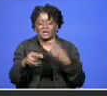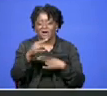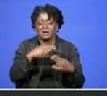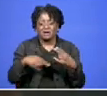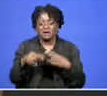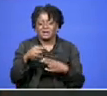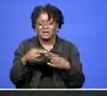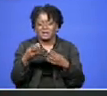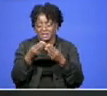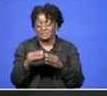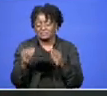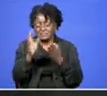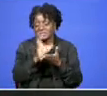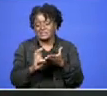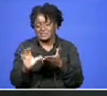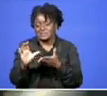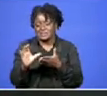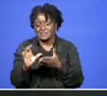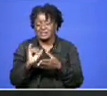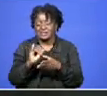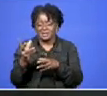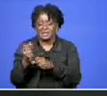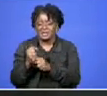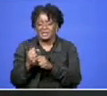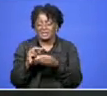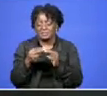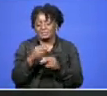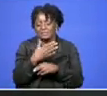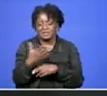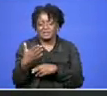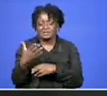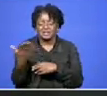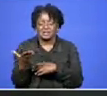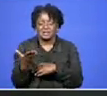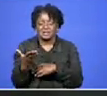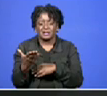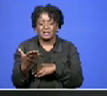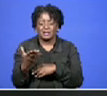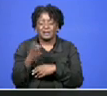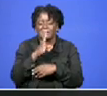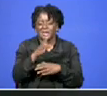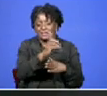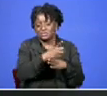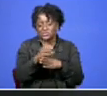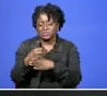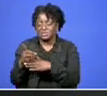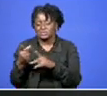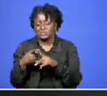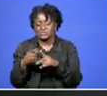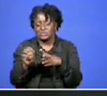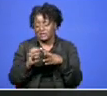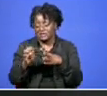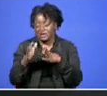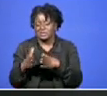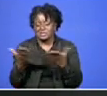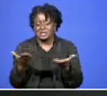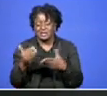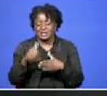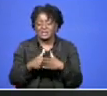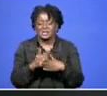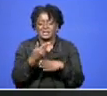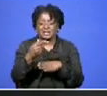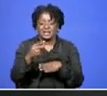Center, I call it. They're receiving a number of items, a whole smorgasbord of items here being distributed to evacuees here in